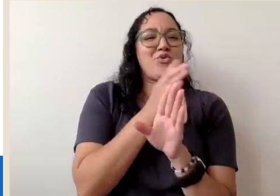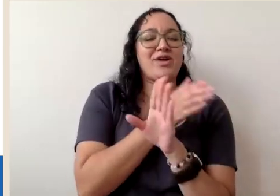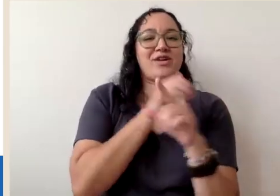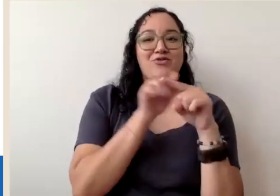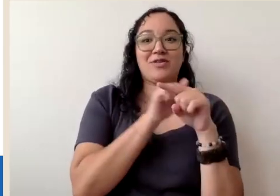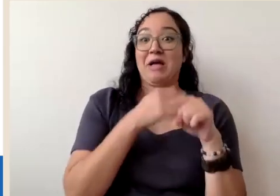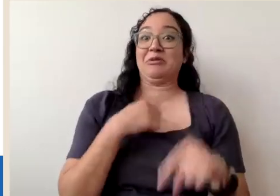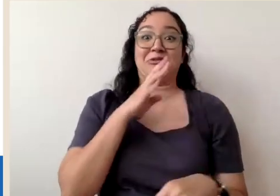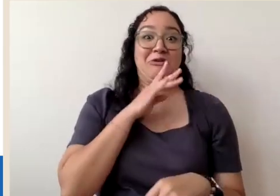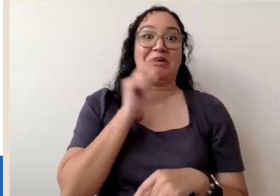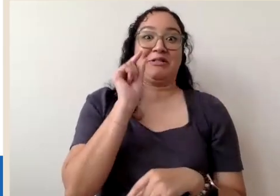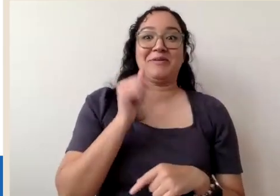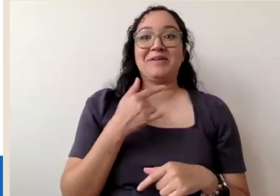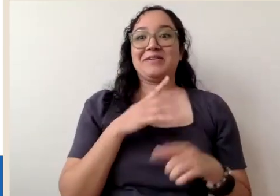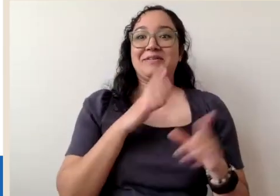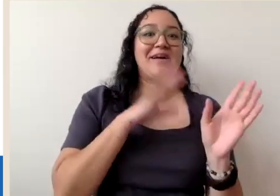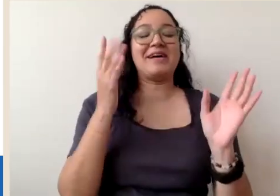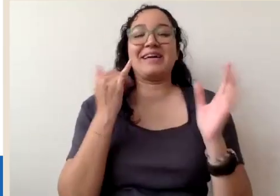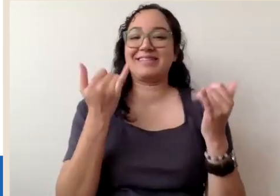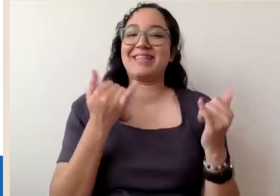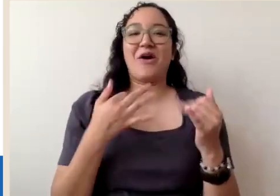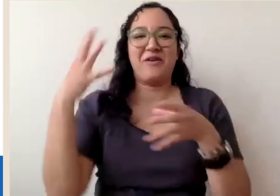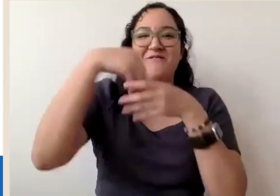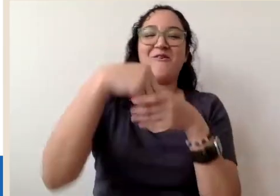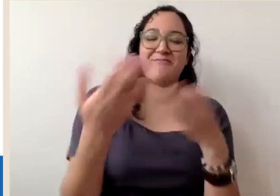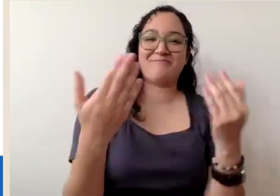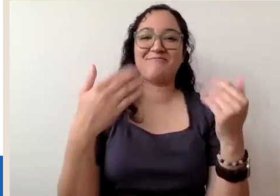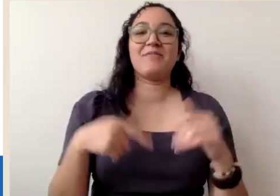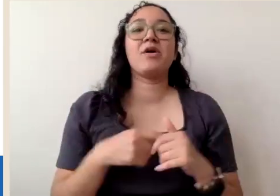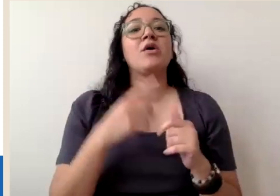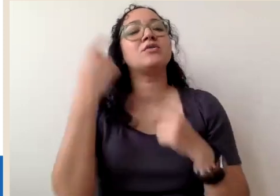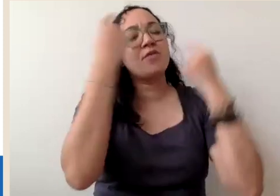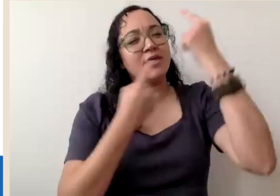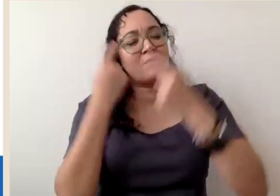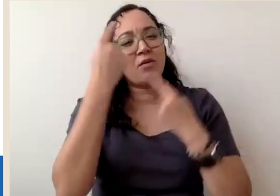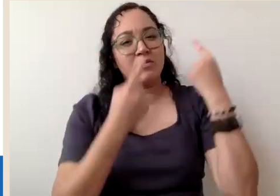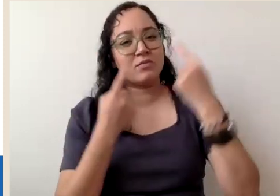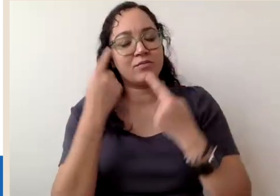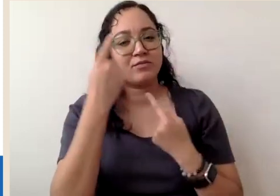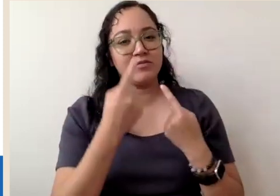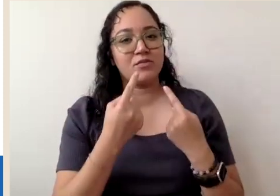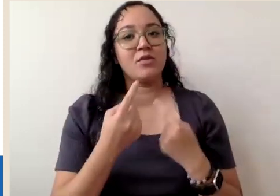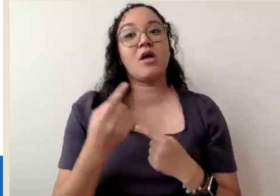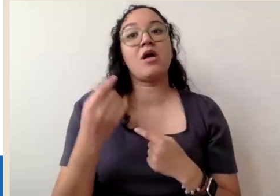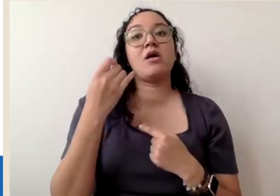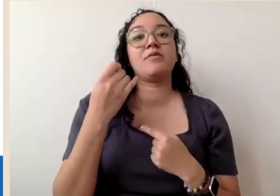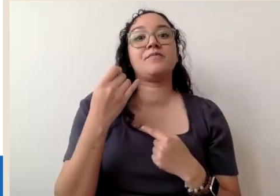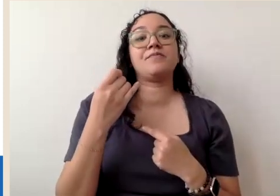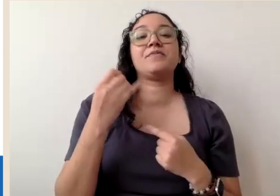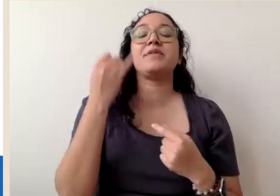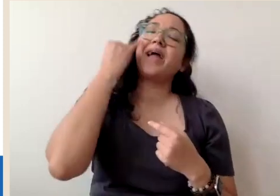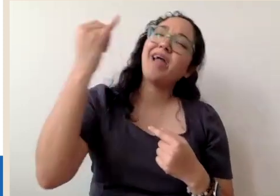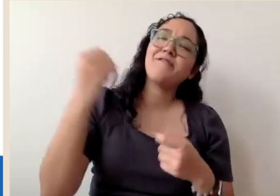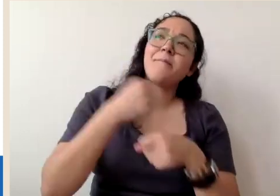while. I'm going to get back to our interactive activities here and think a little bit about if we were to create a